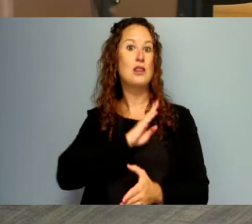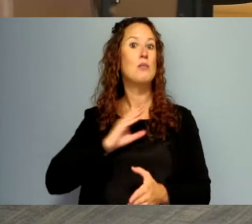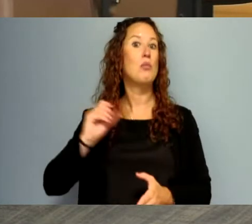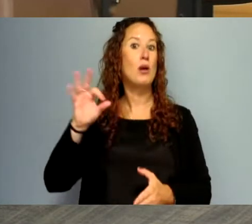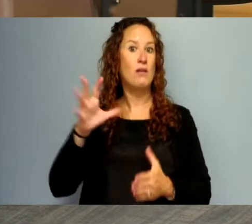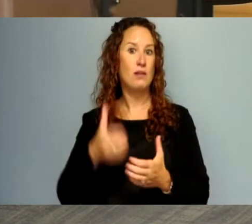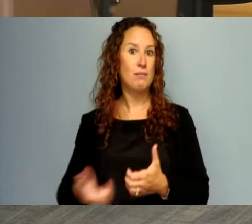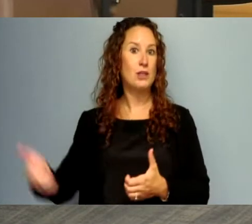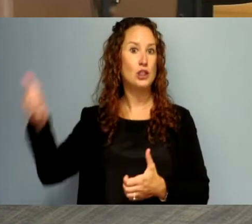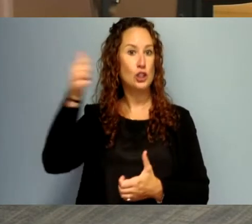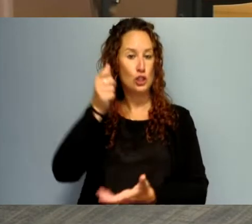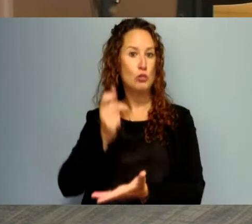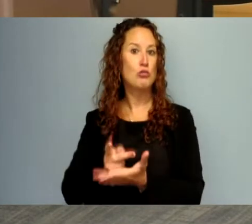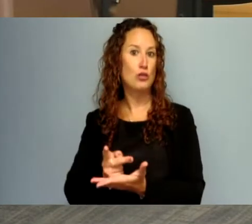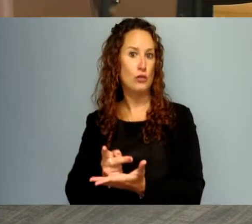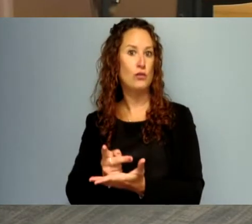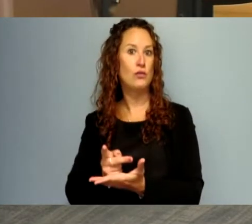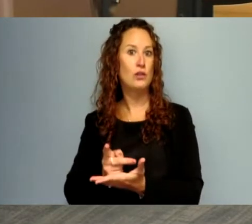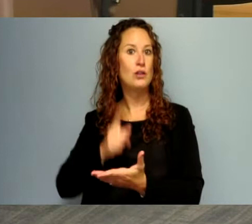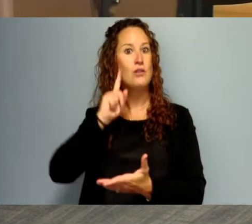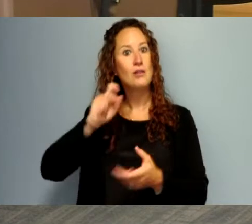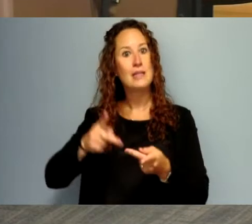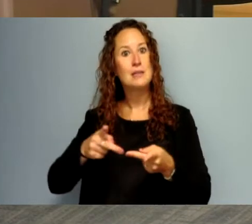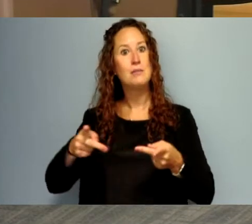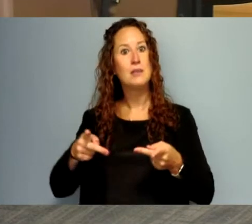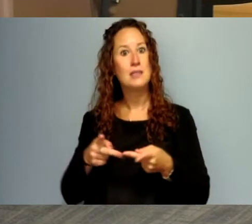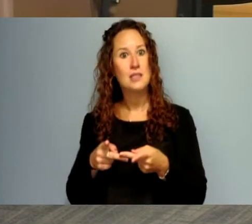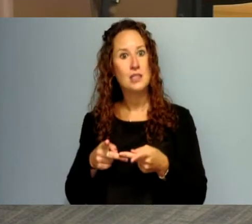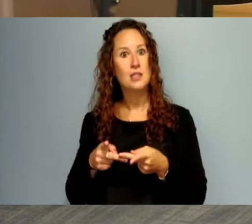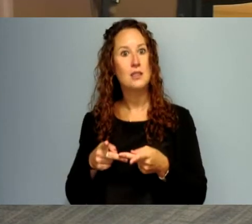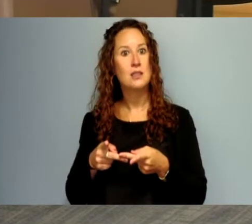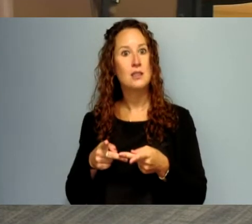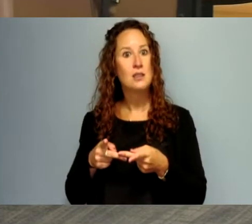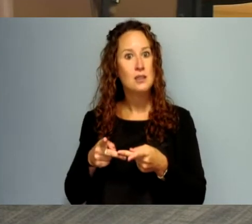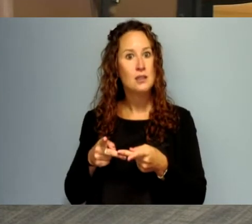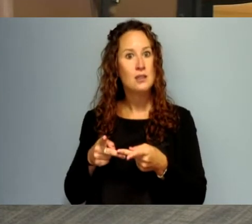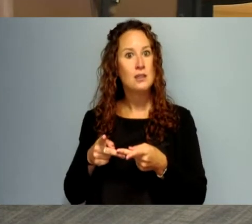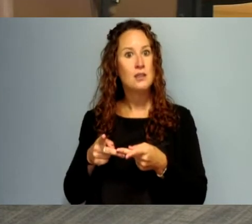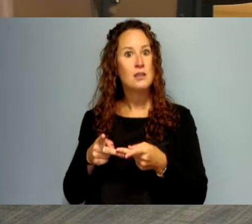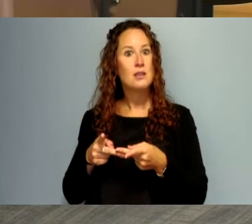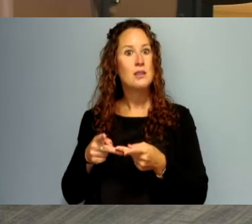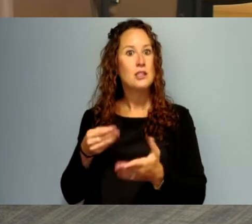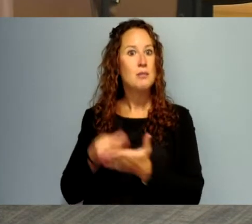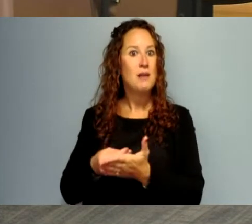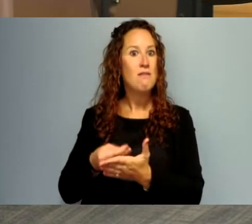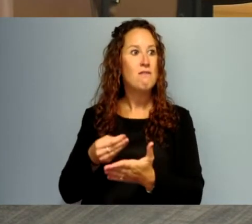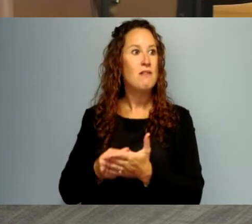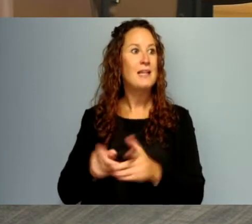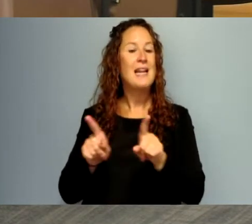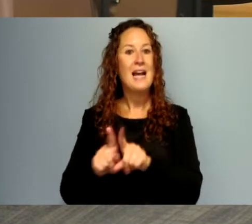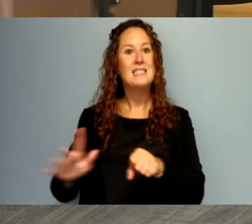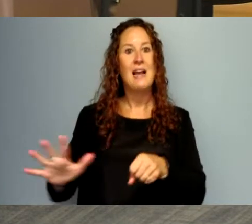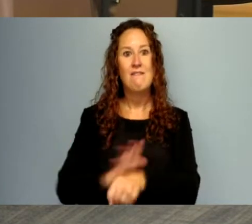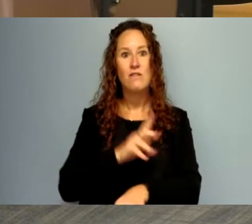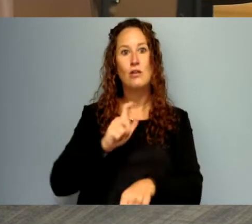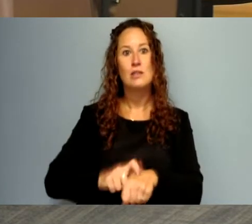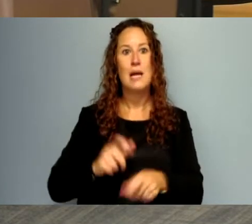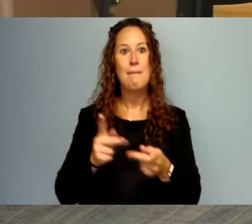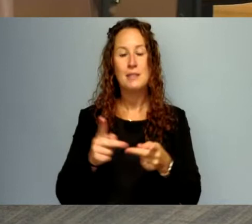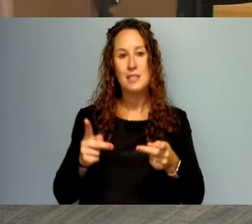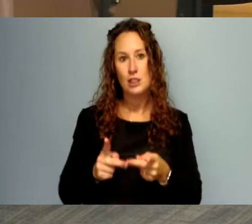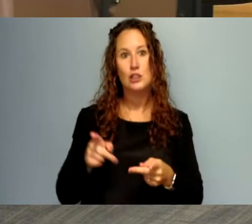Commissioners, approve this position to be funded as a full-time position so that she could